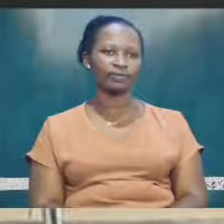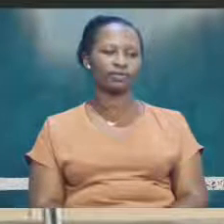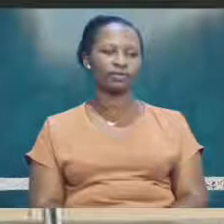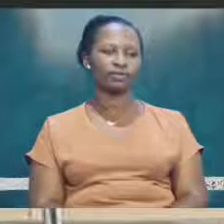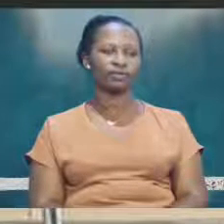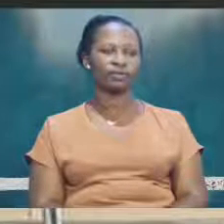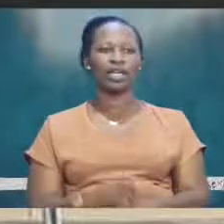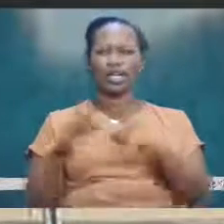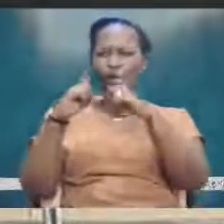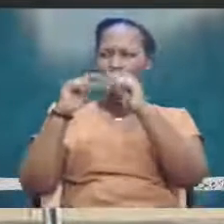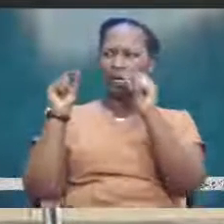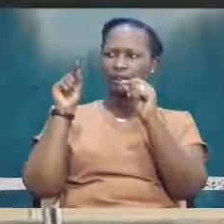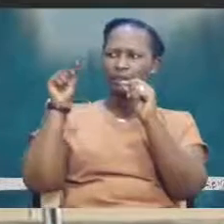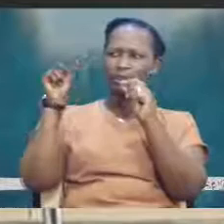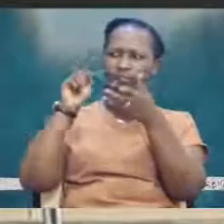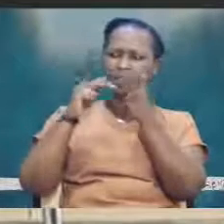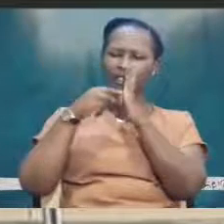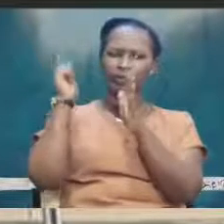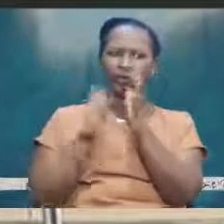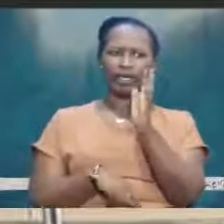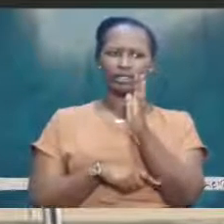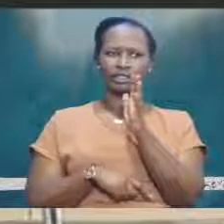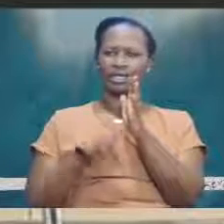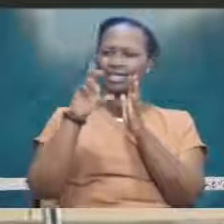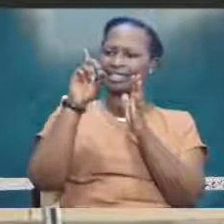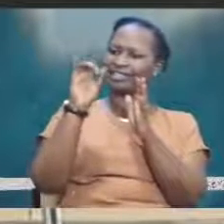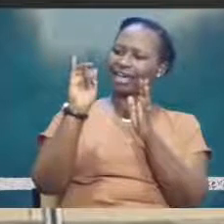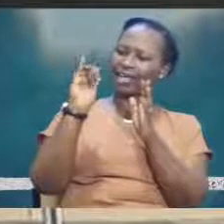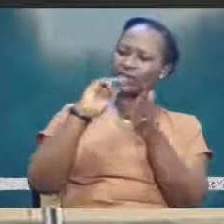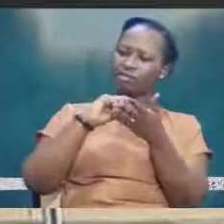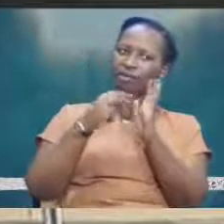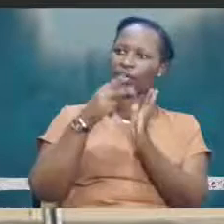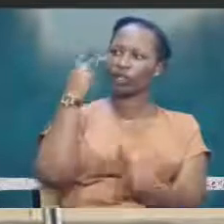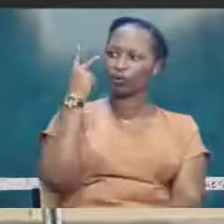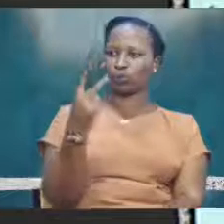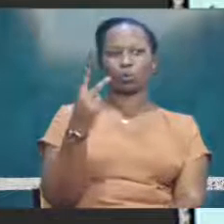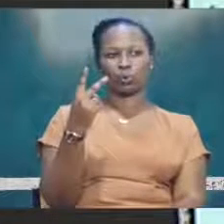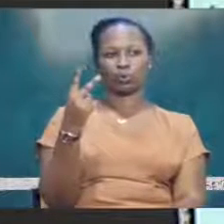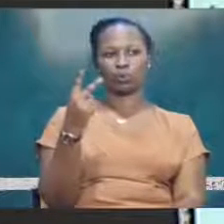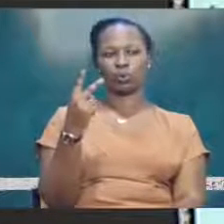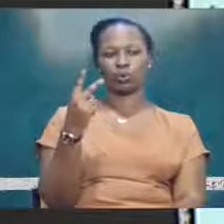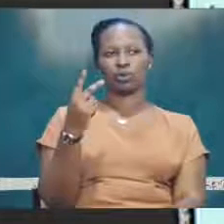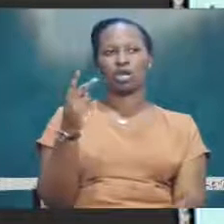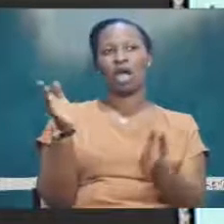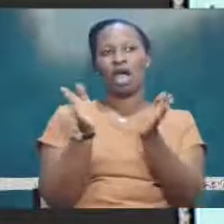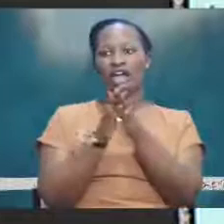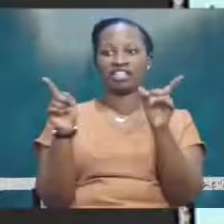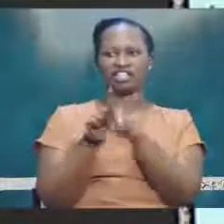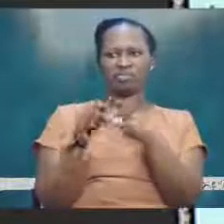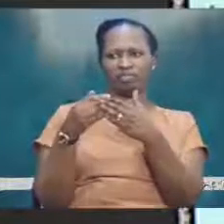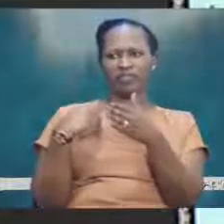Students, what does the word di mean? Di means two. And as we have